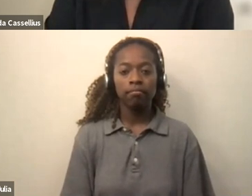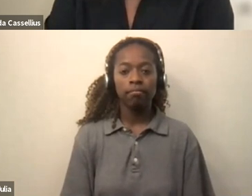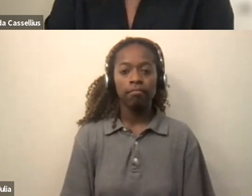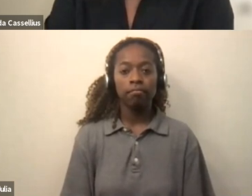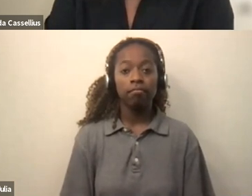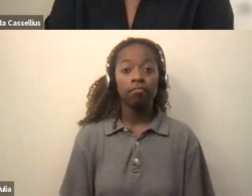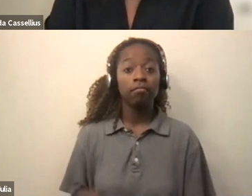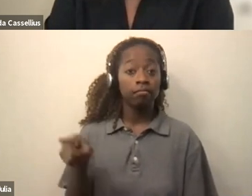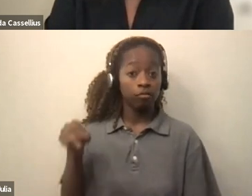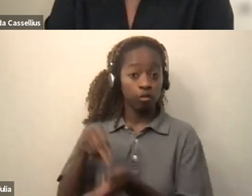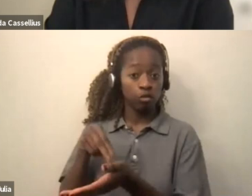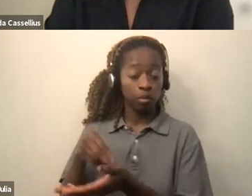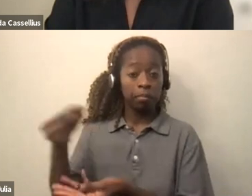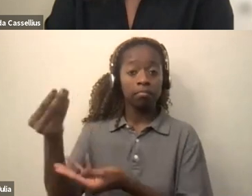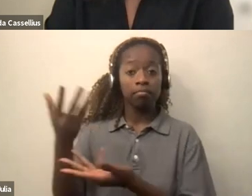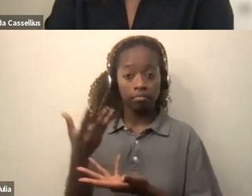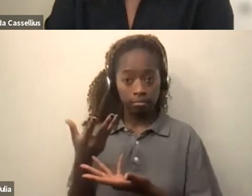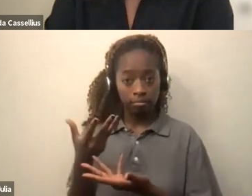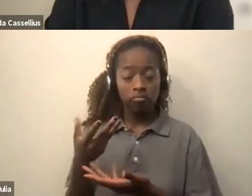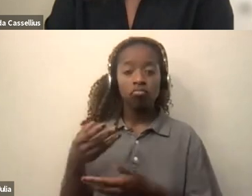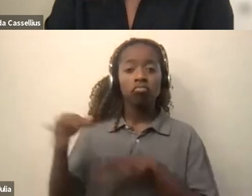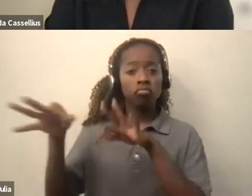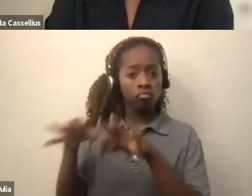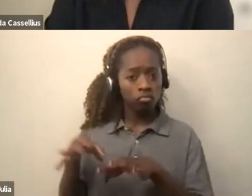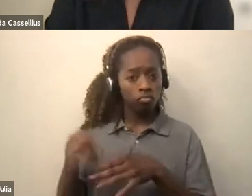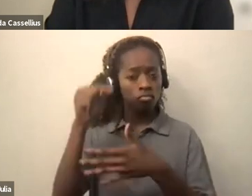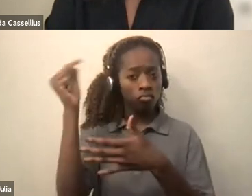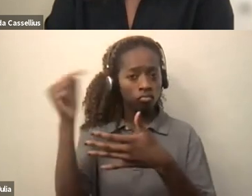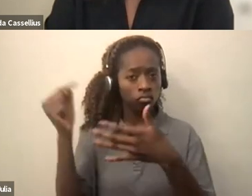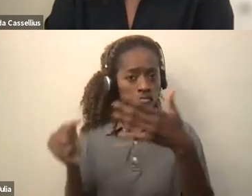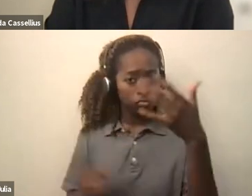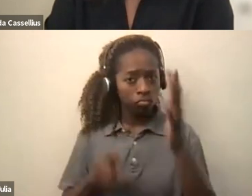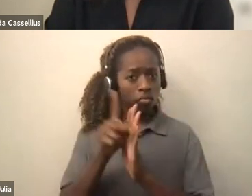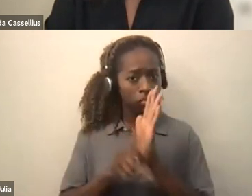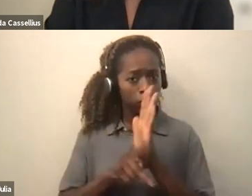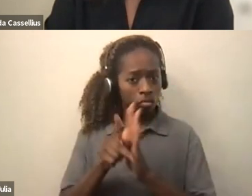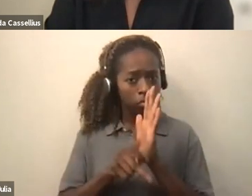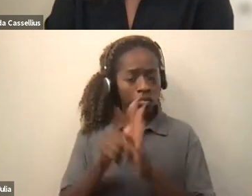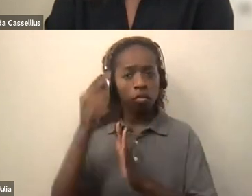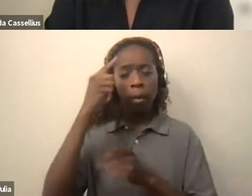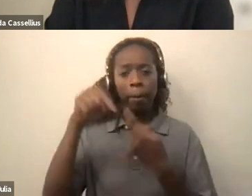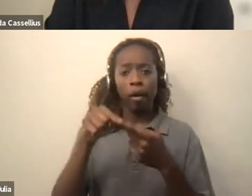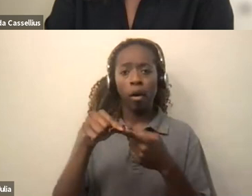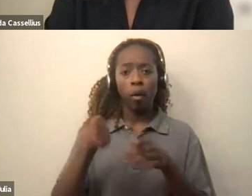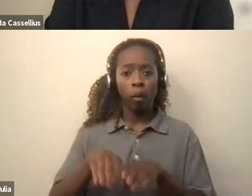and she told me all the measures that have been taken to the re-opening